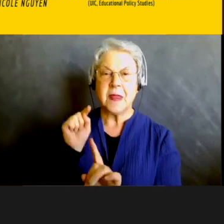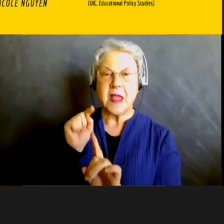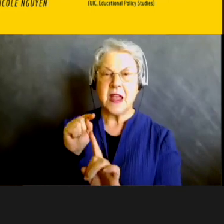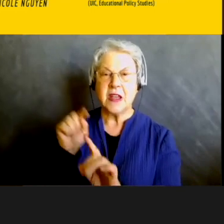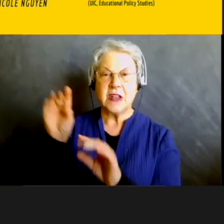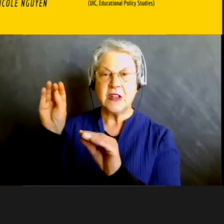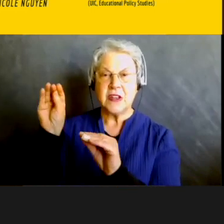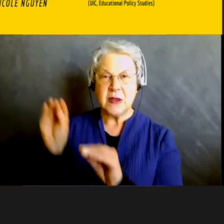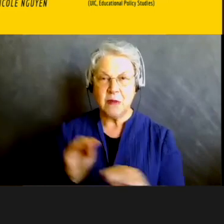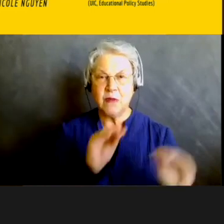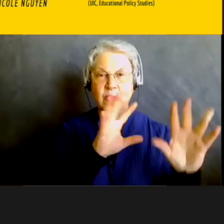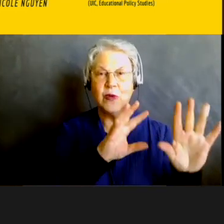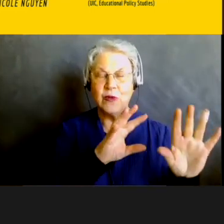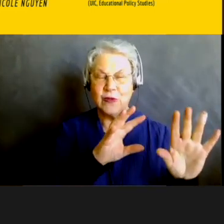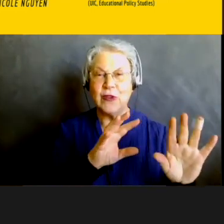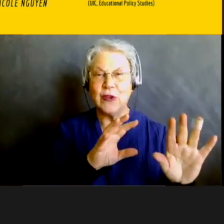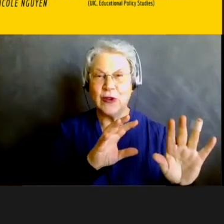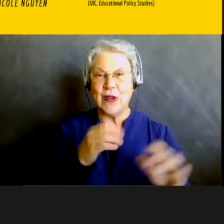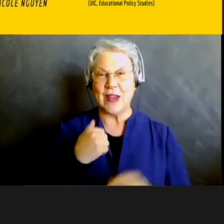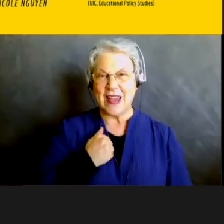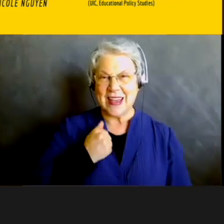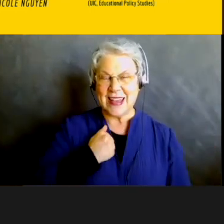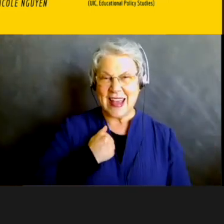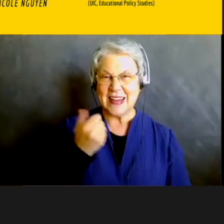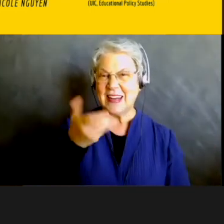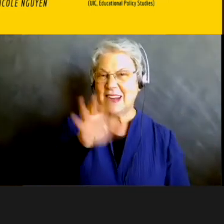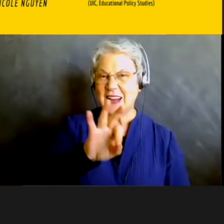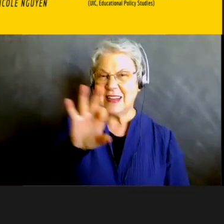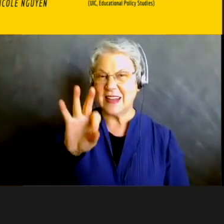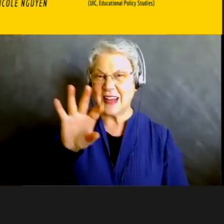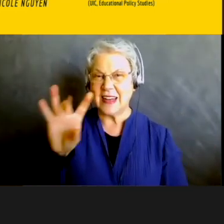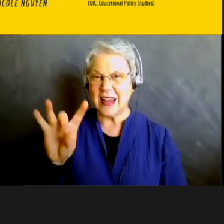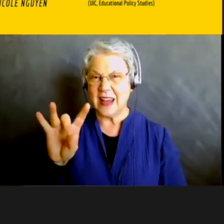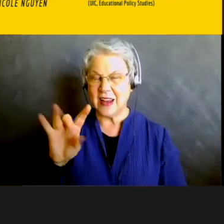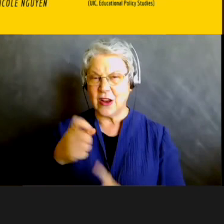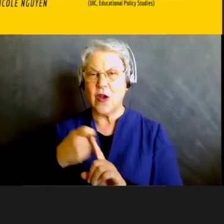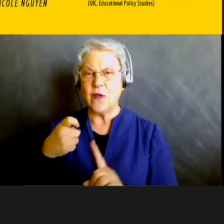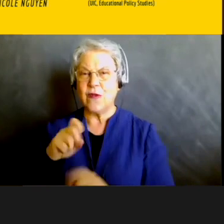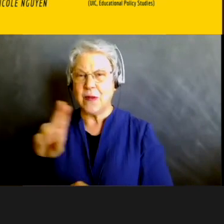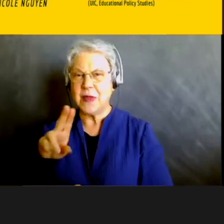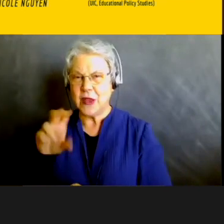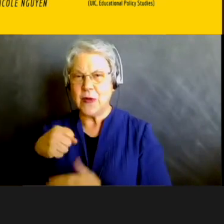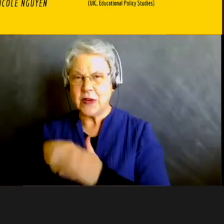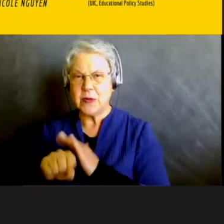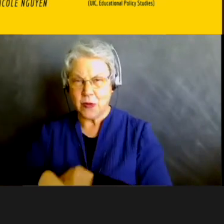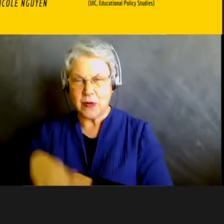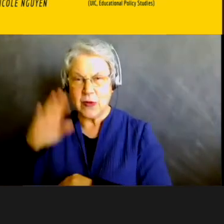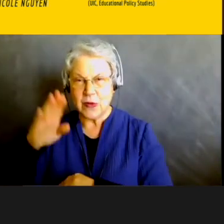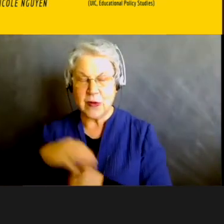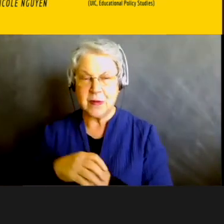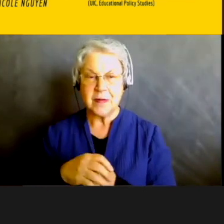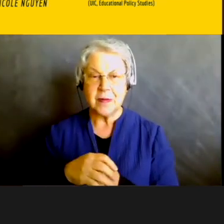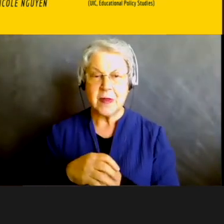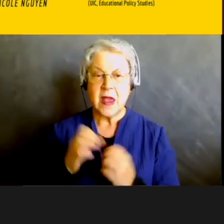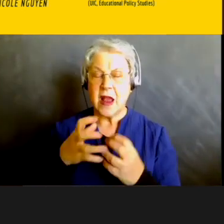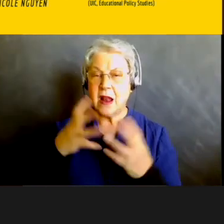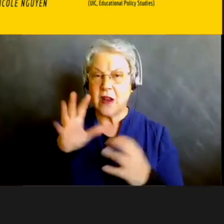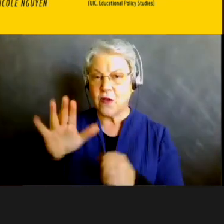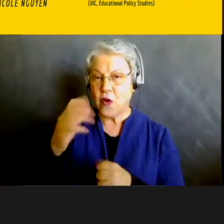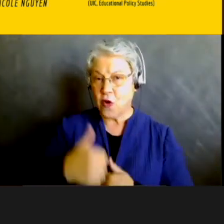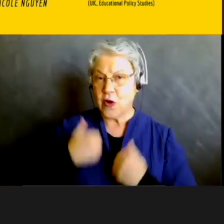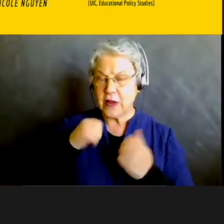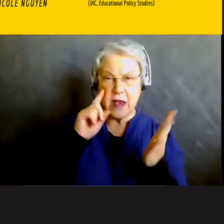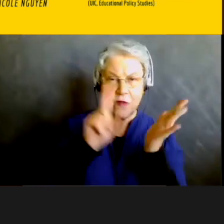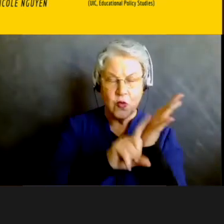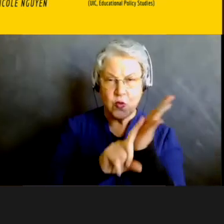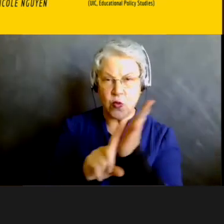to Canada from the US in 1998 and has spent much of her life researching